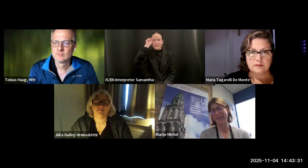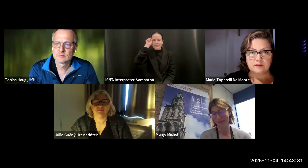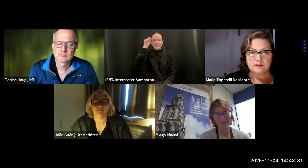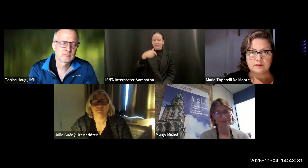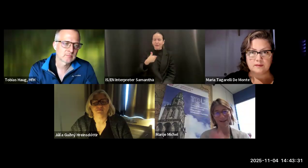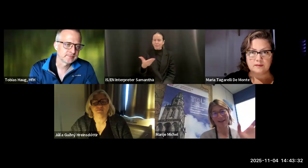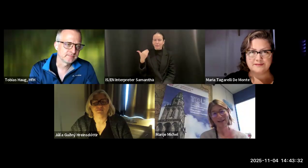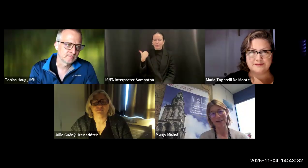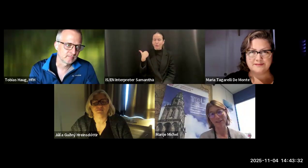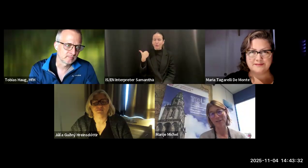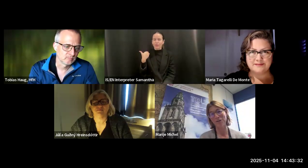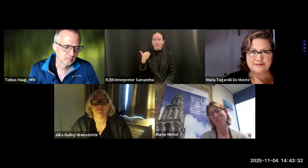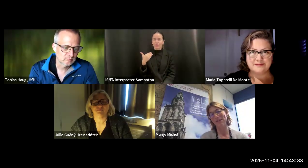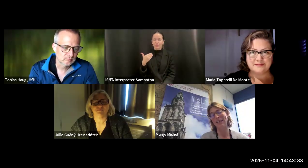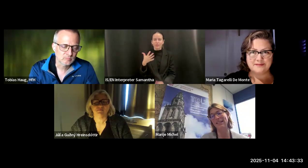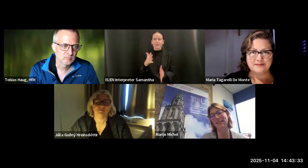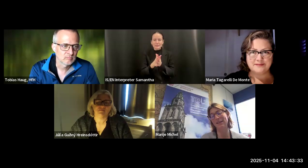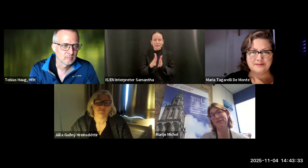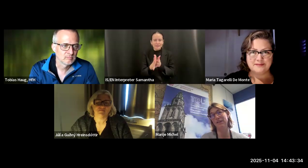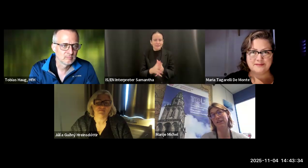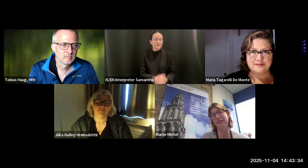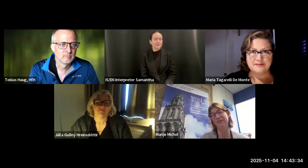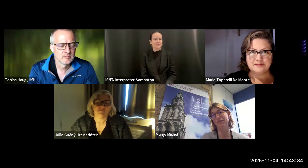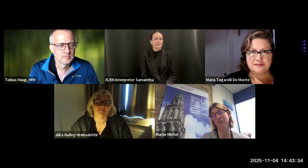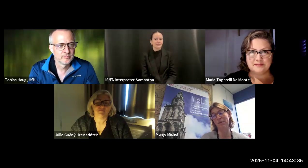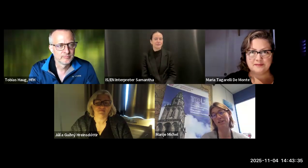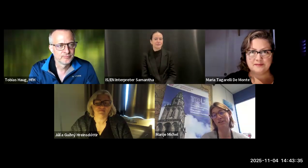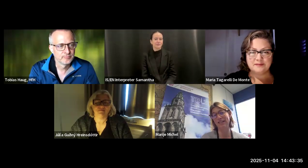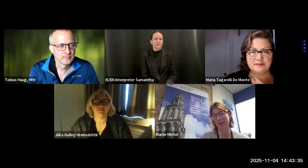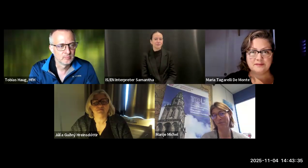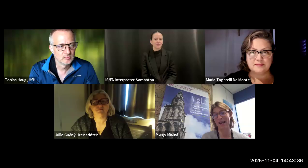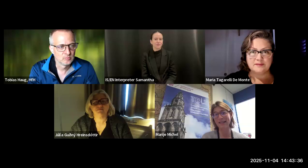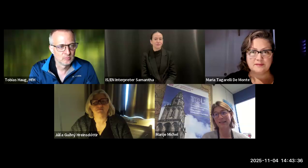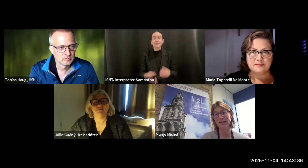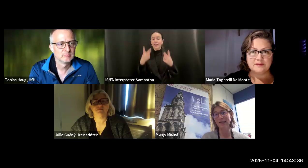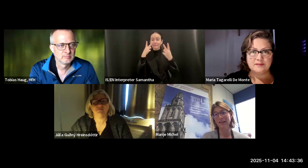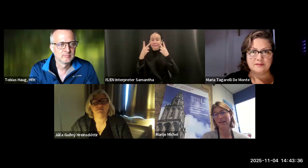I guess, again, I don't know, but I guess that the visual spatial